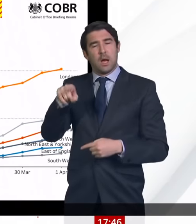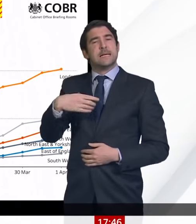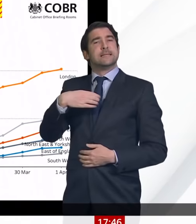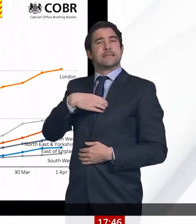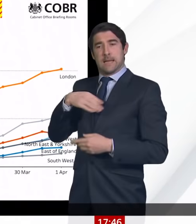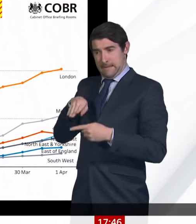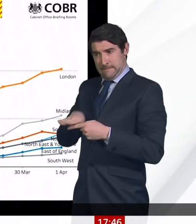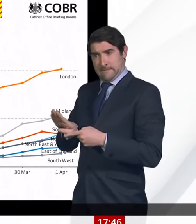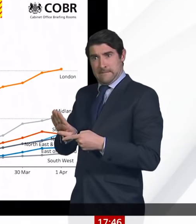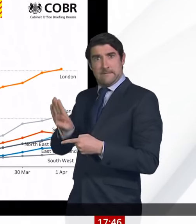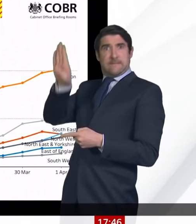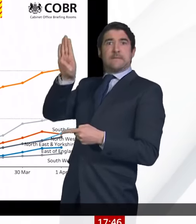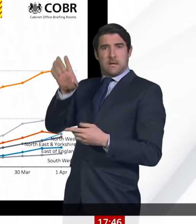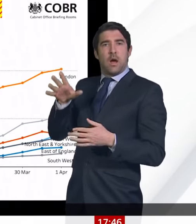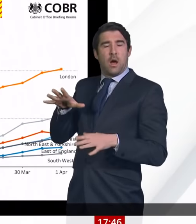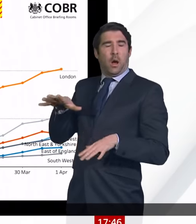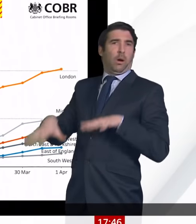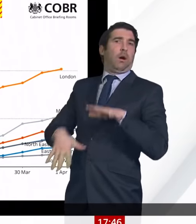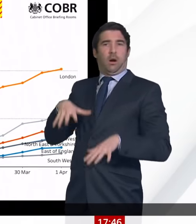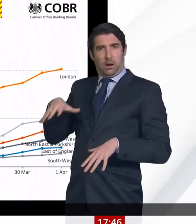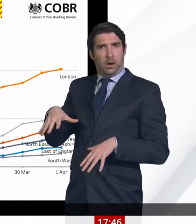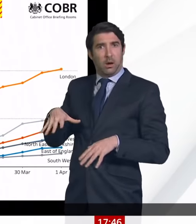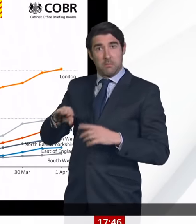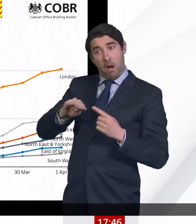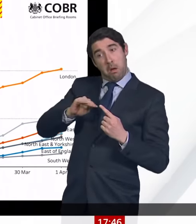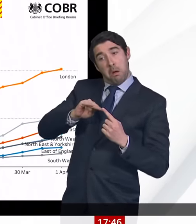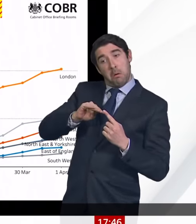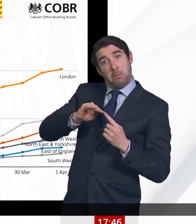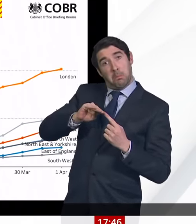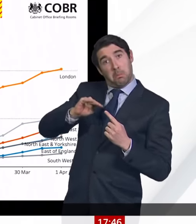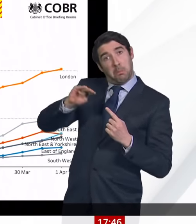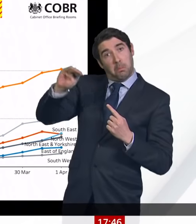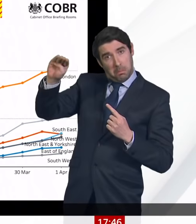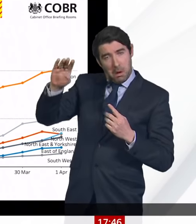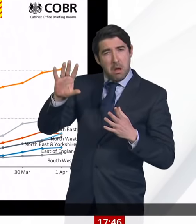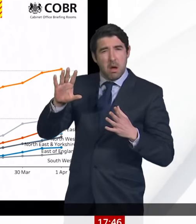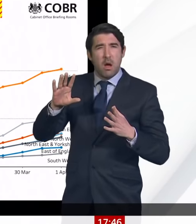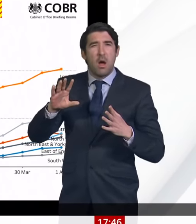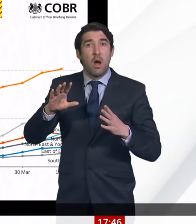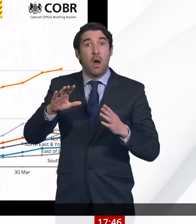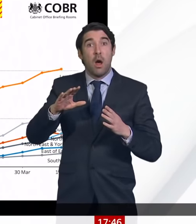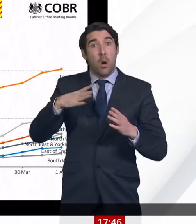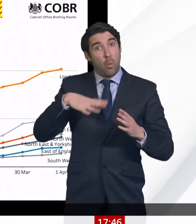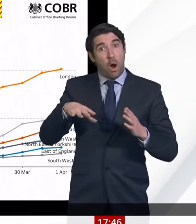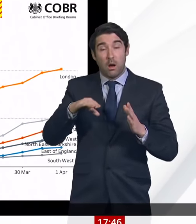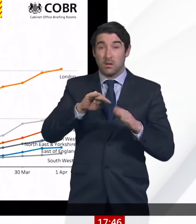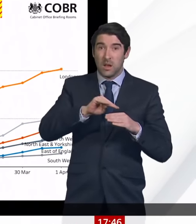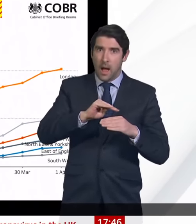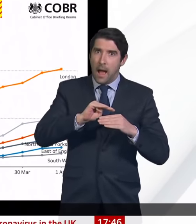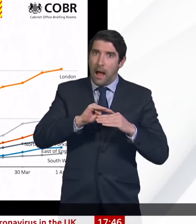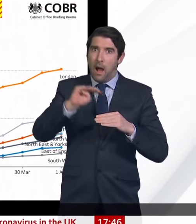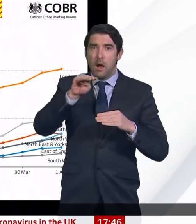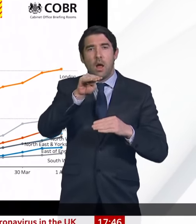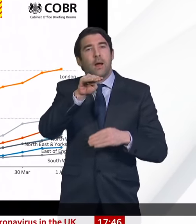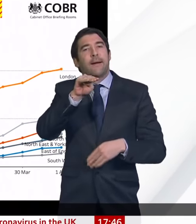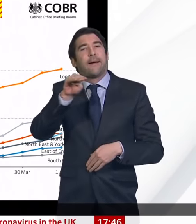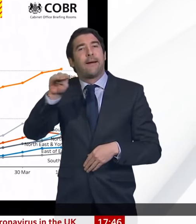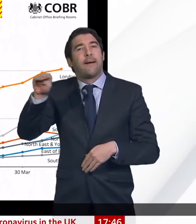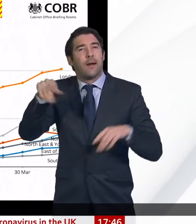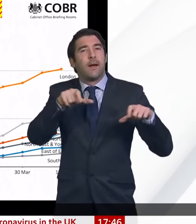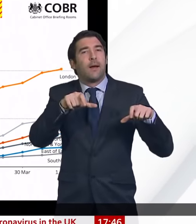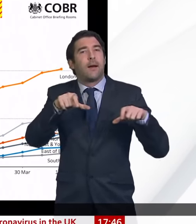forward, we might start to see it flatten off. But as I've said, this will take a week or two because there is a lag period between getting an